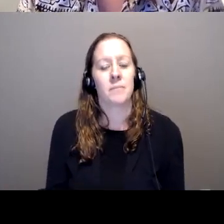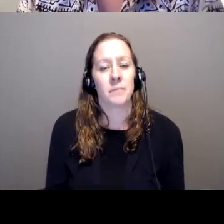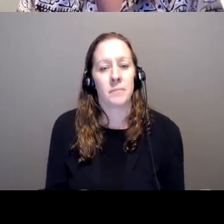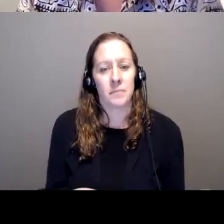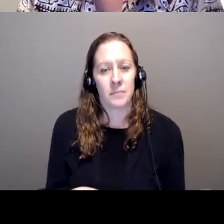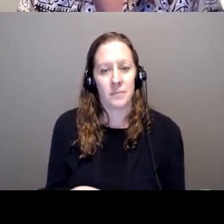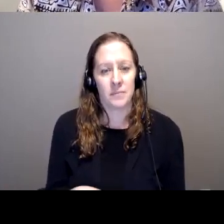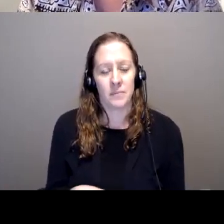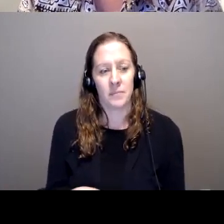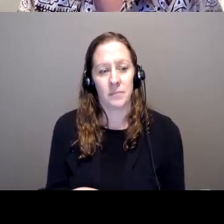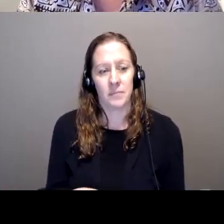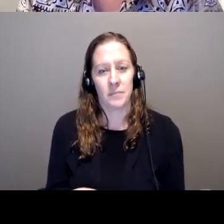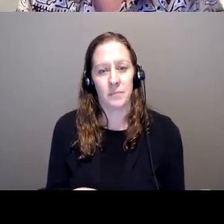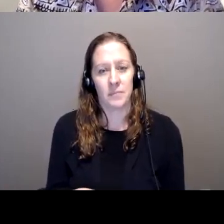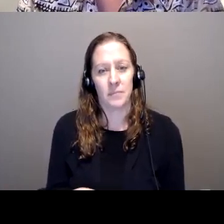connected with